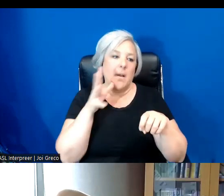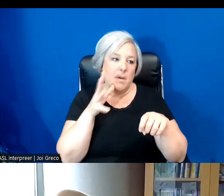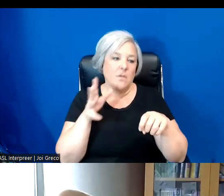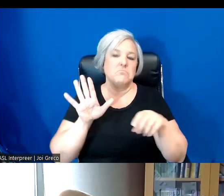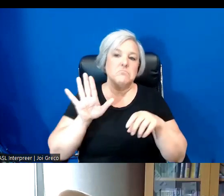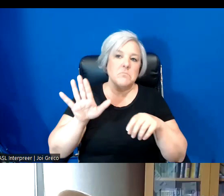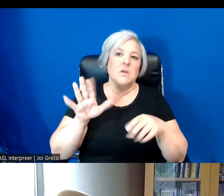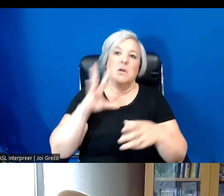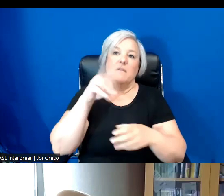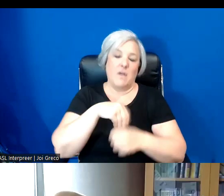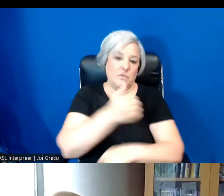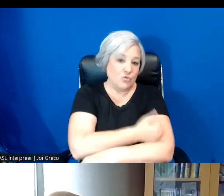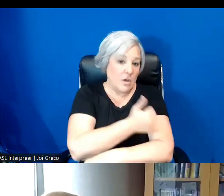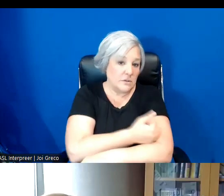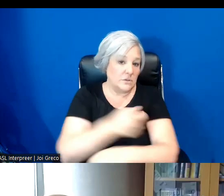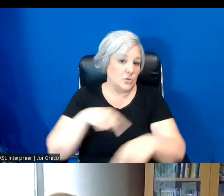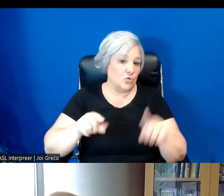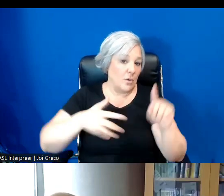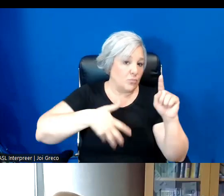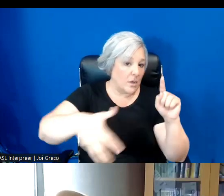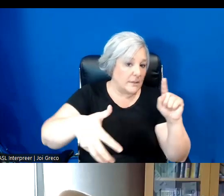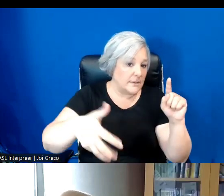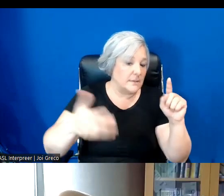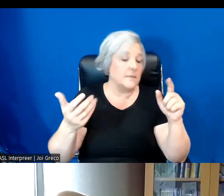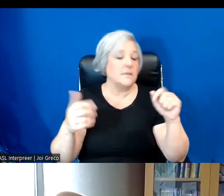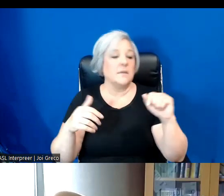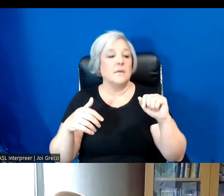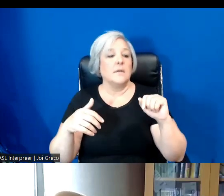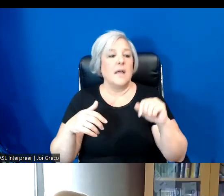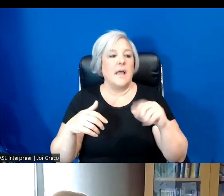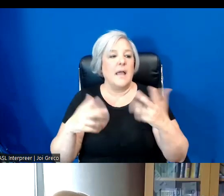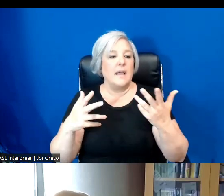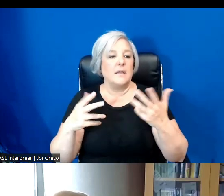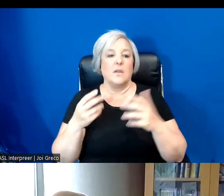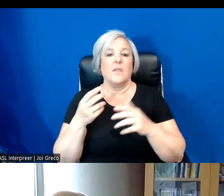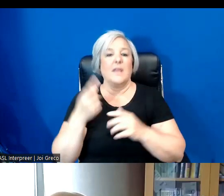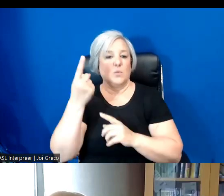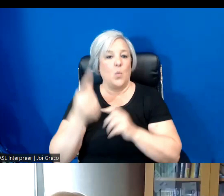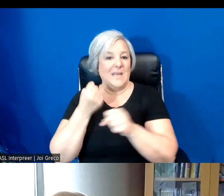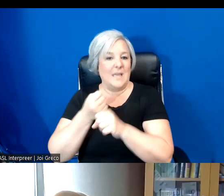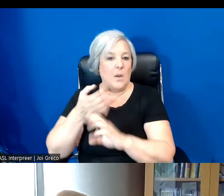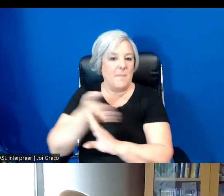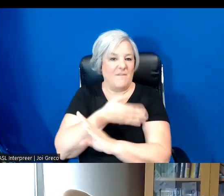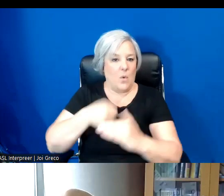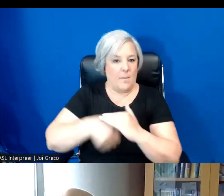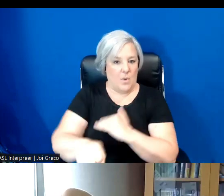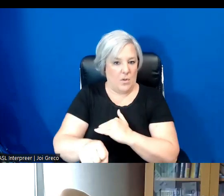if she experienced any of these experiences in approximately the 12 months before birth or delivery of the